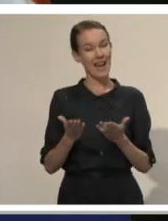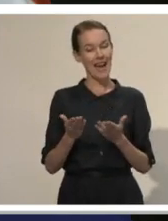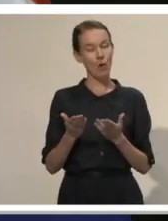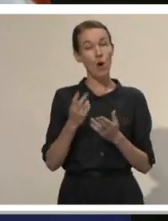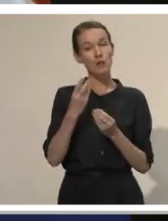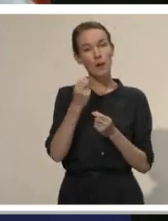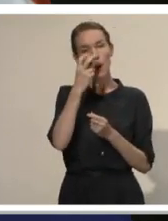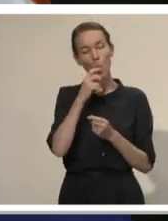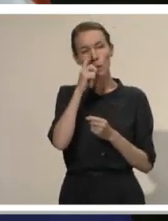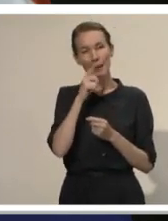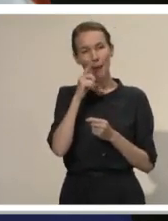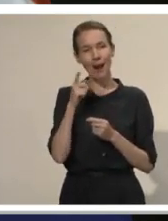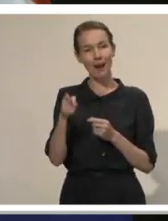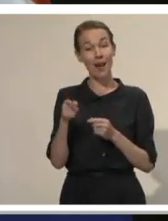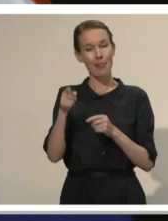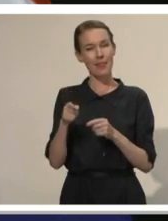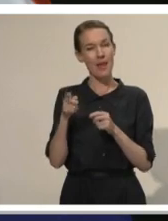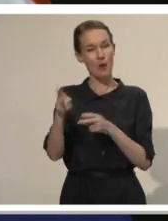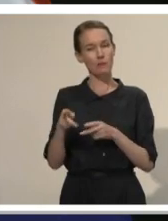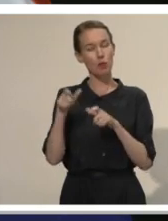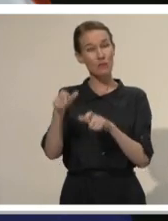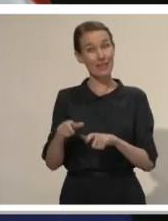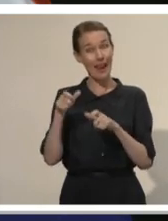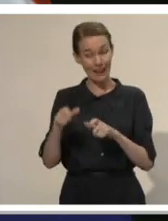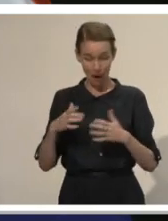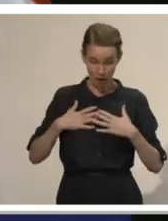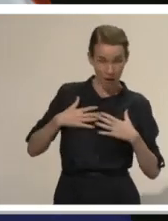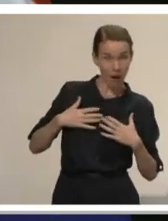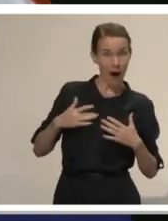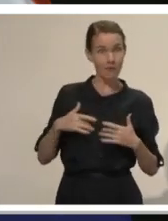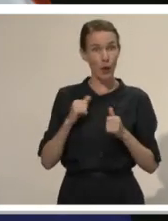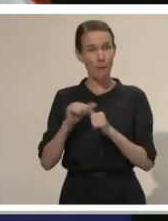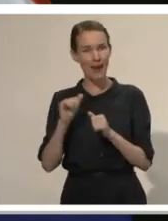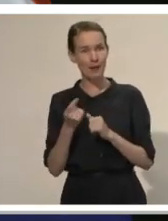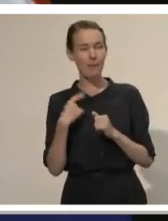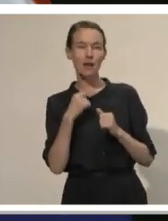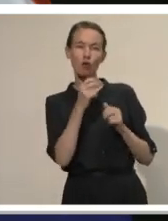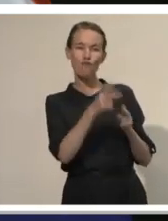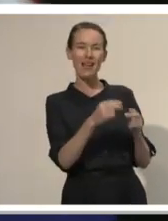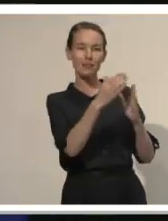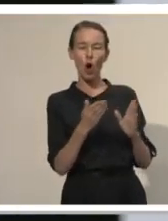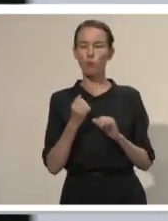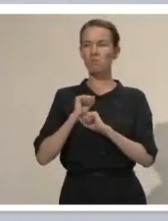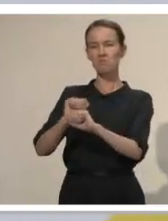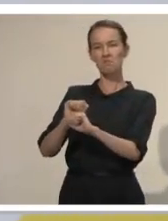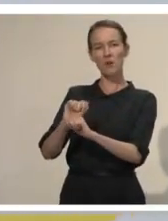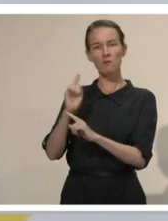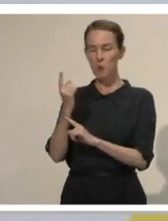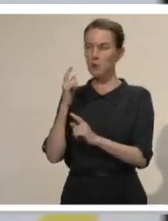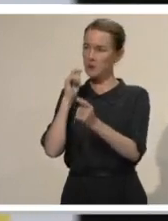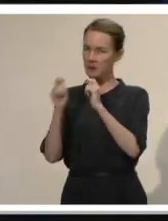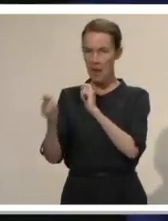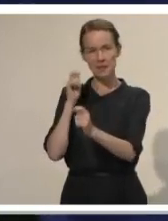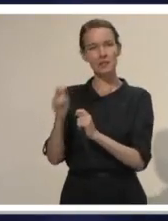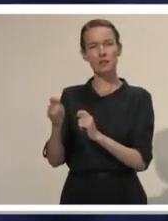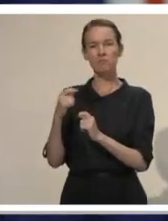rest homes won't allow them to return until they've had the test. So can you clear that up and give some clarity on what the situation is? Yes, and we